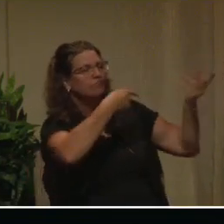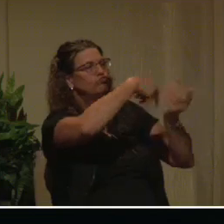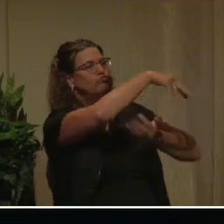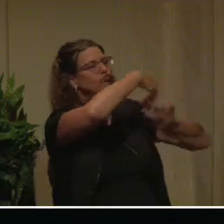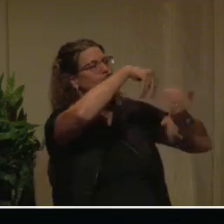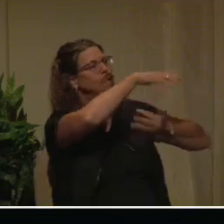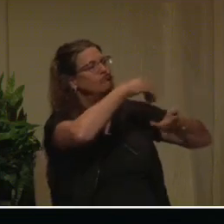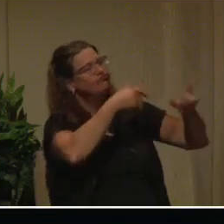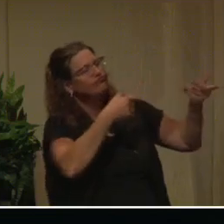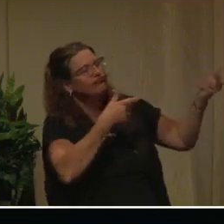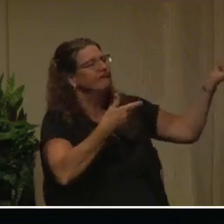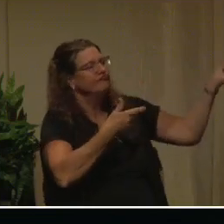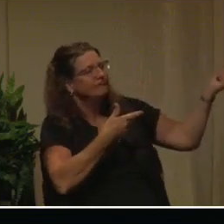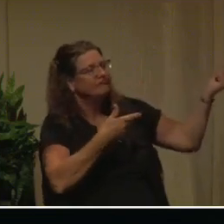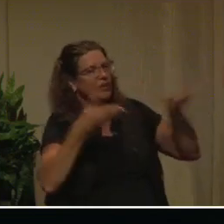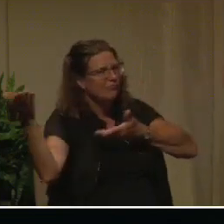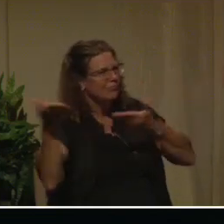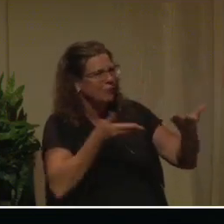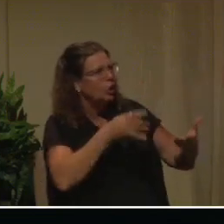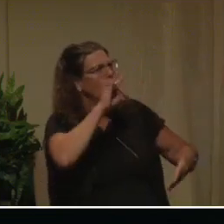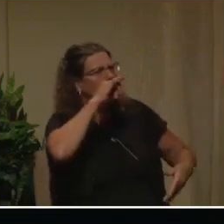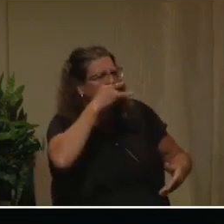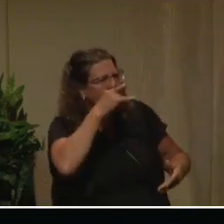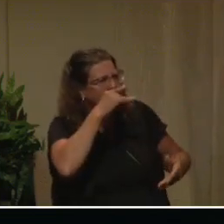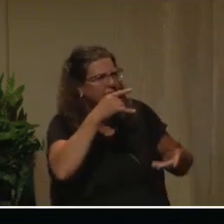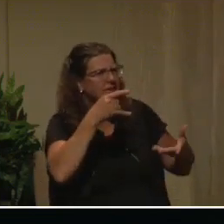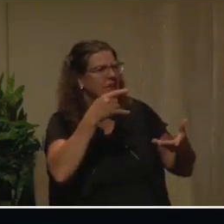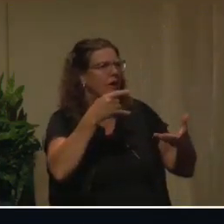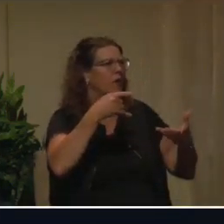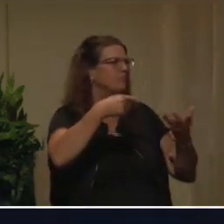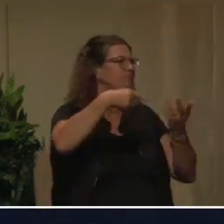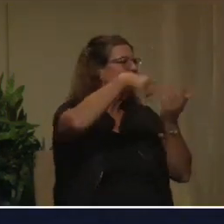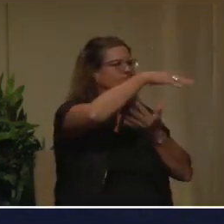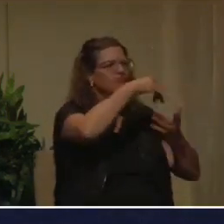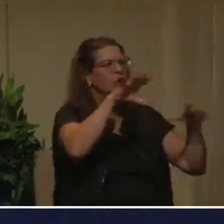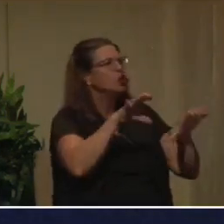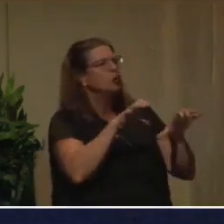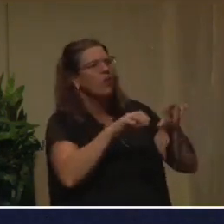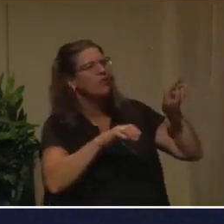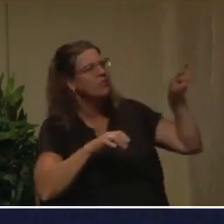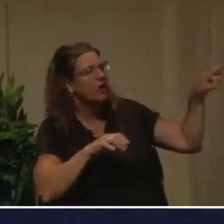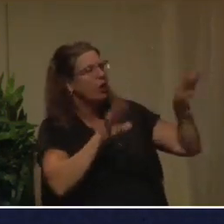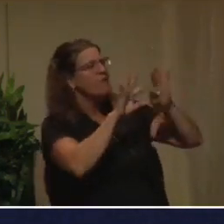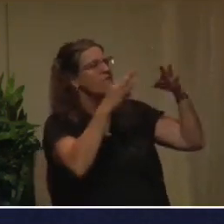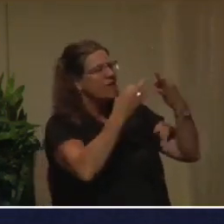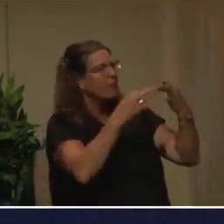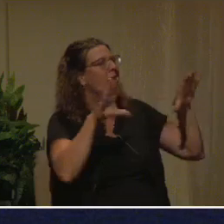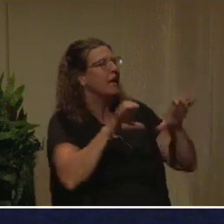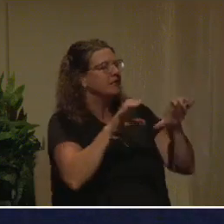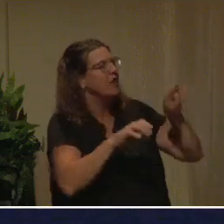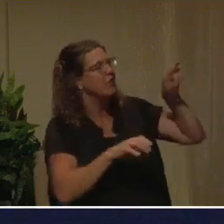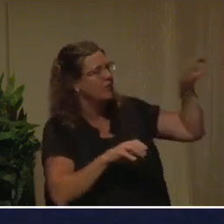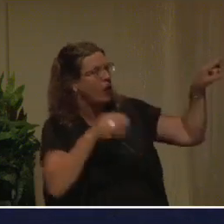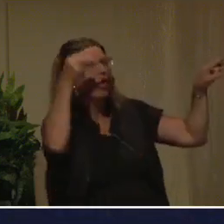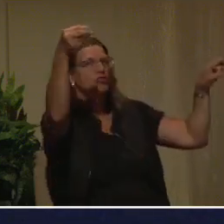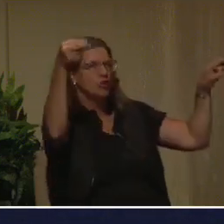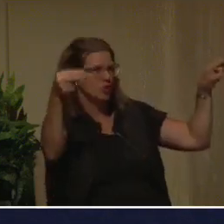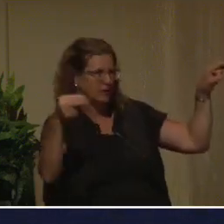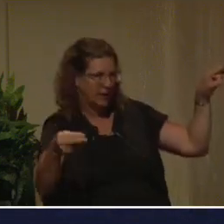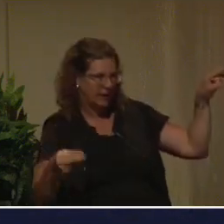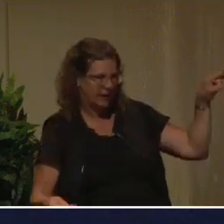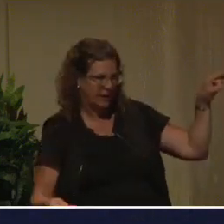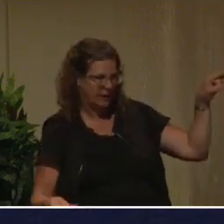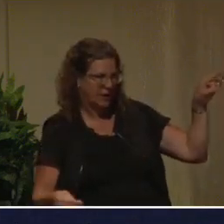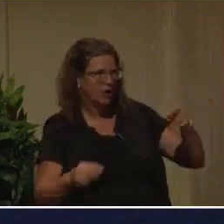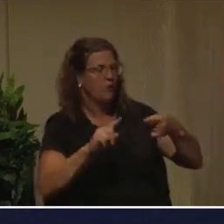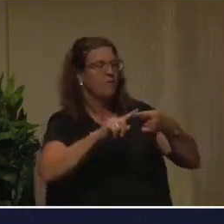have something to do, bring your kids. There will be things you can do as a whole family together. Also, I